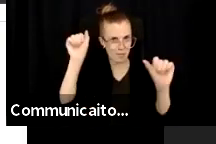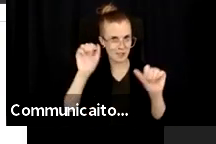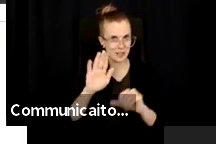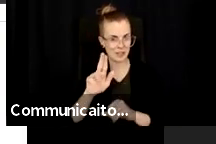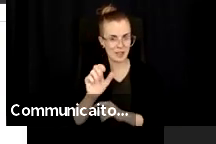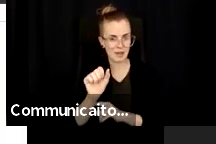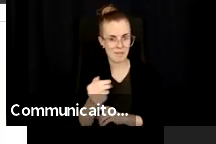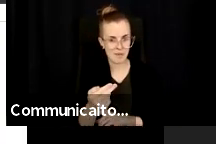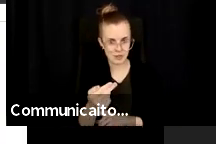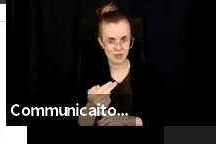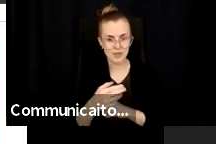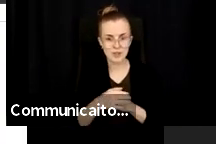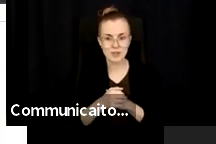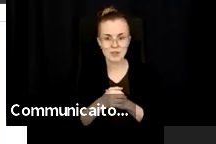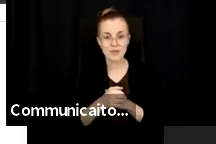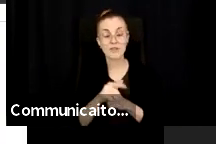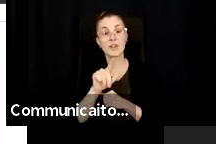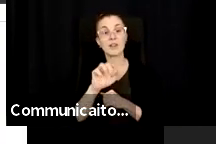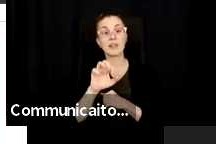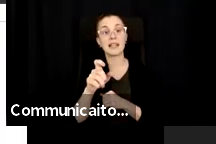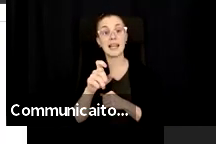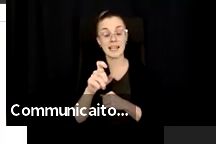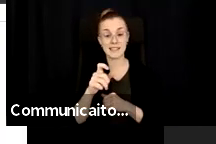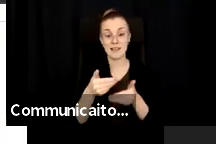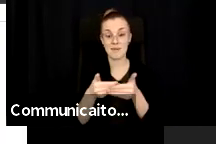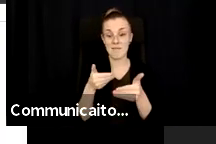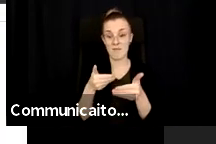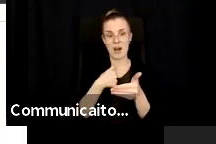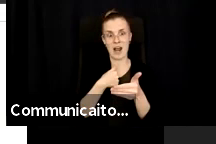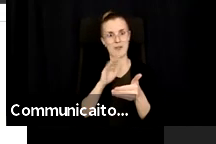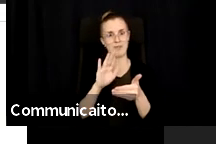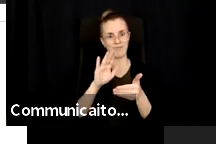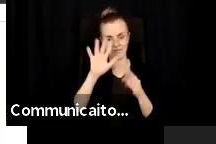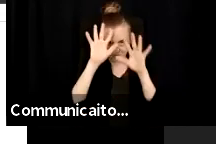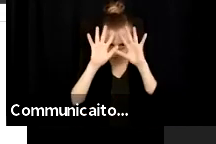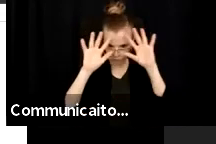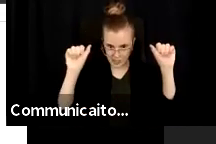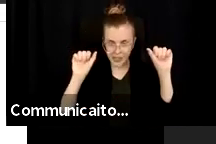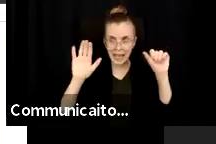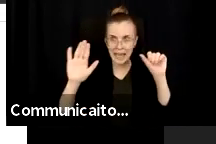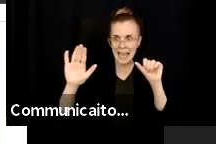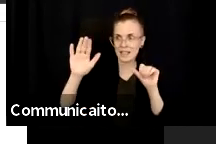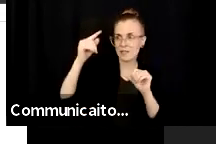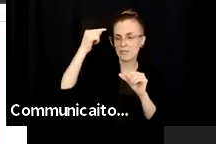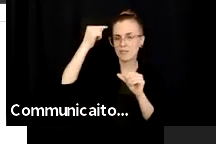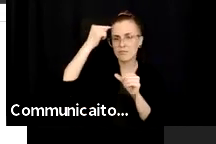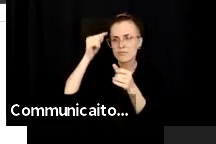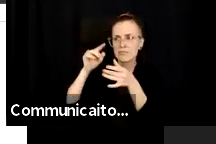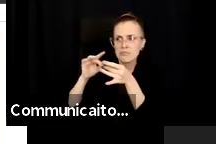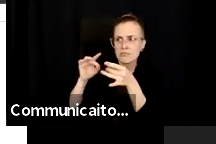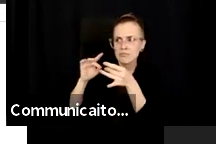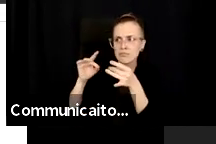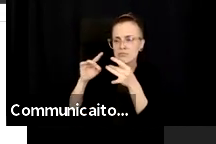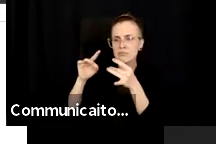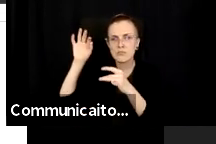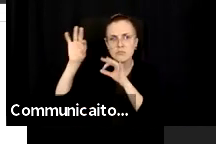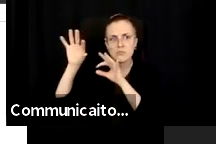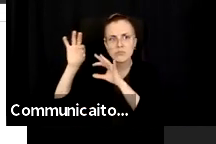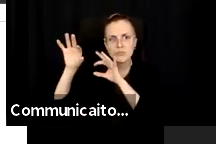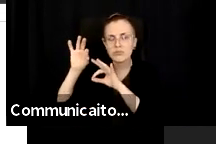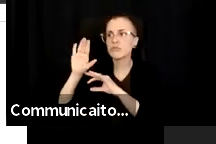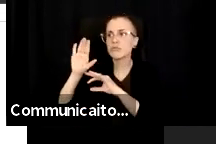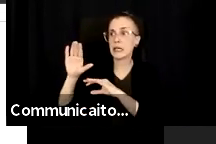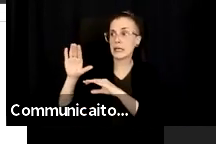I met Lex Frieden before I served our nation as president. His input and his counsel helped produce the